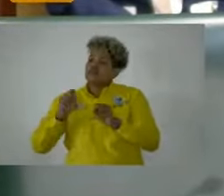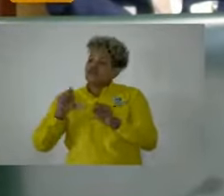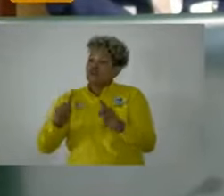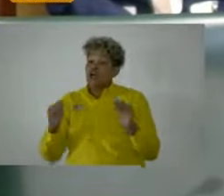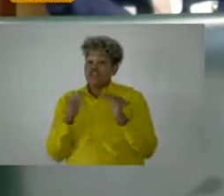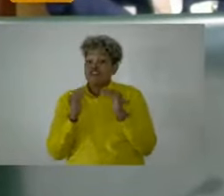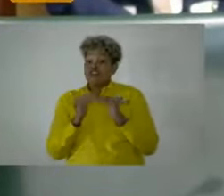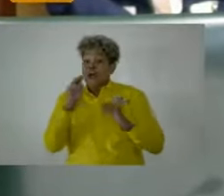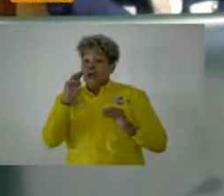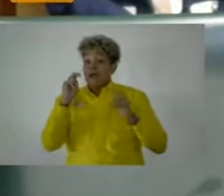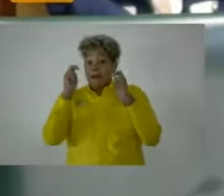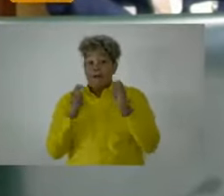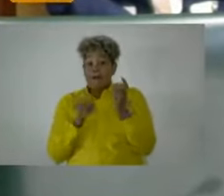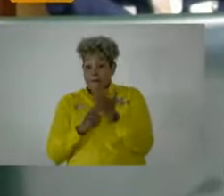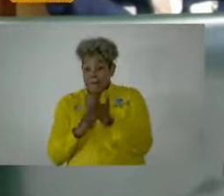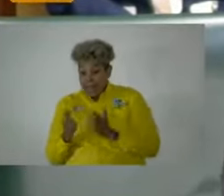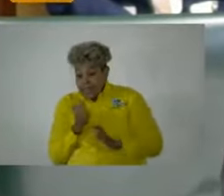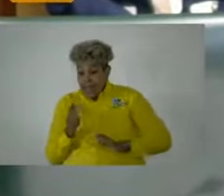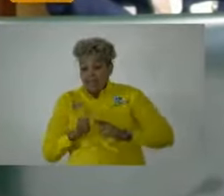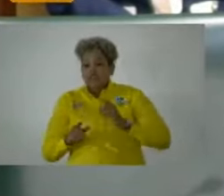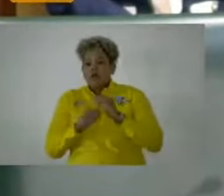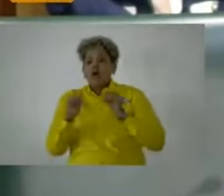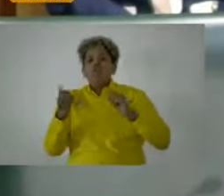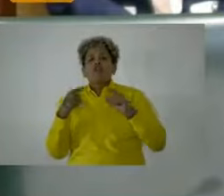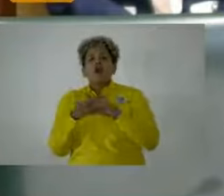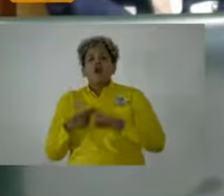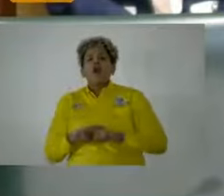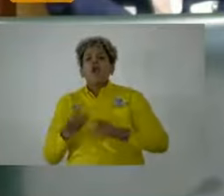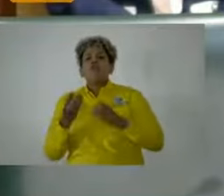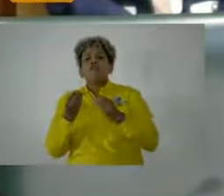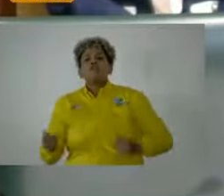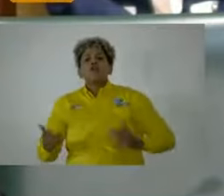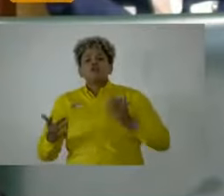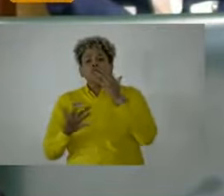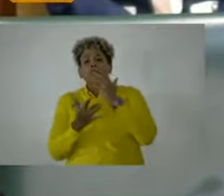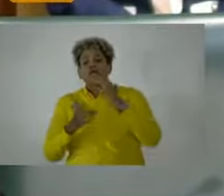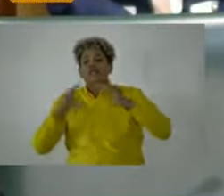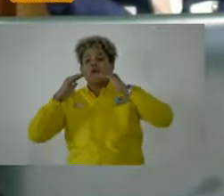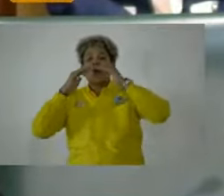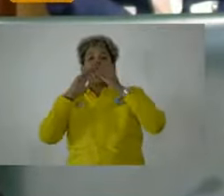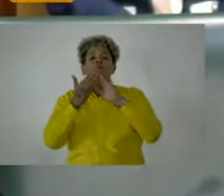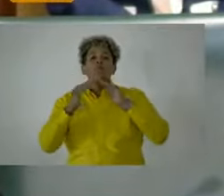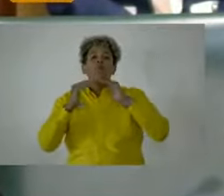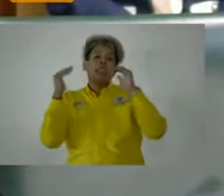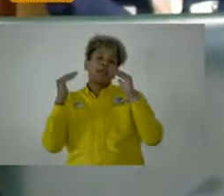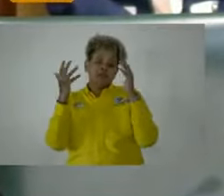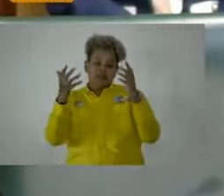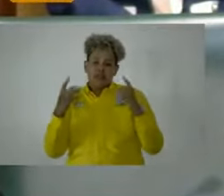justice, mediation, and other conflict resolution techniques at the community level.